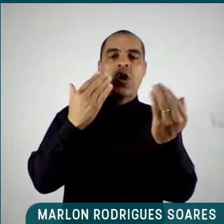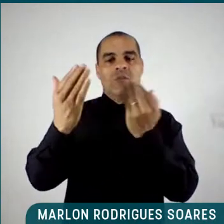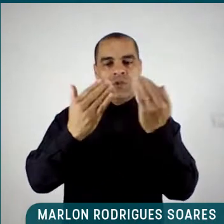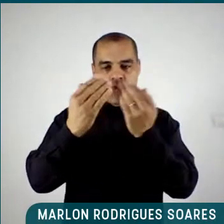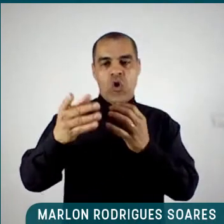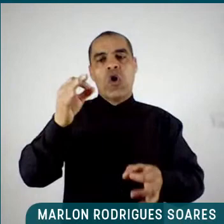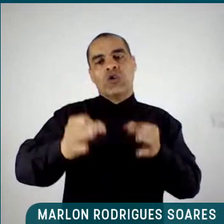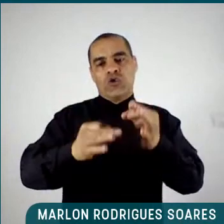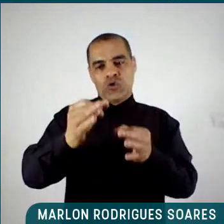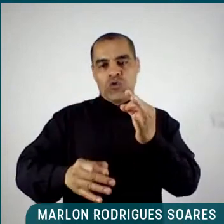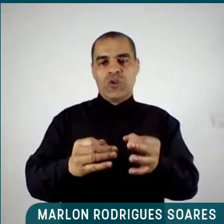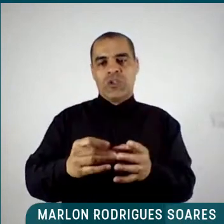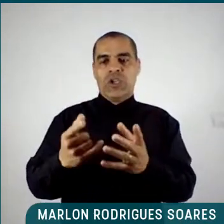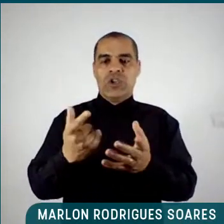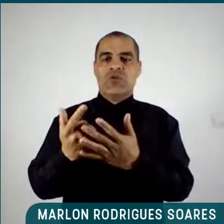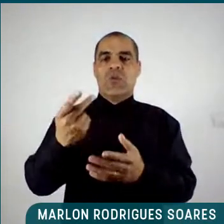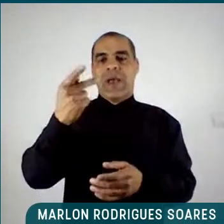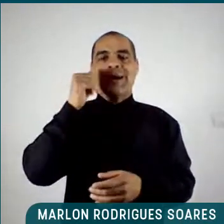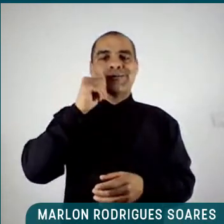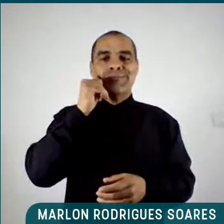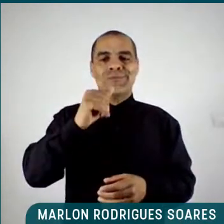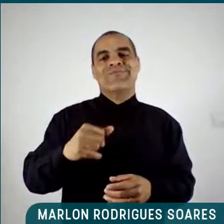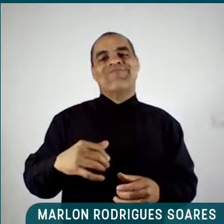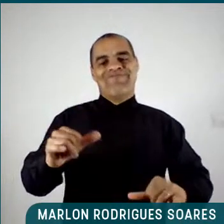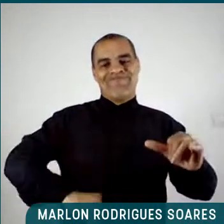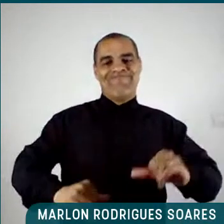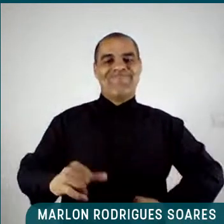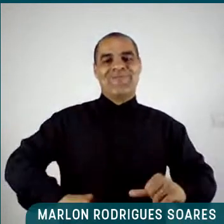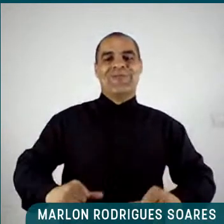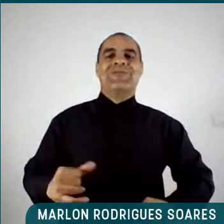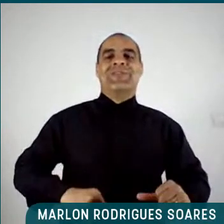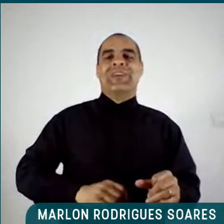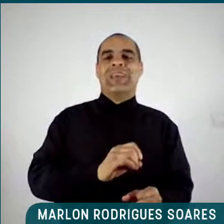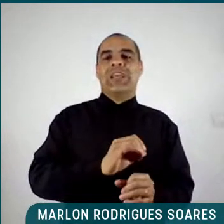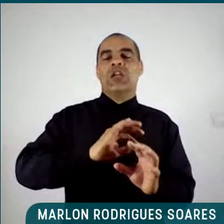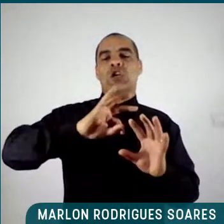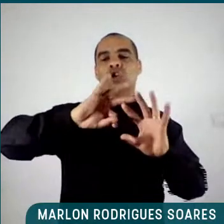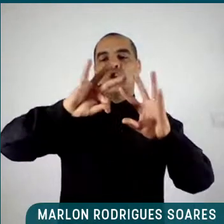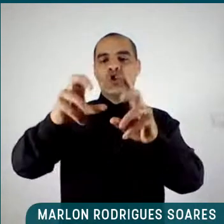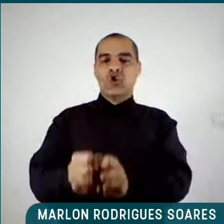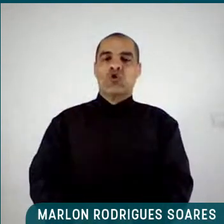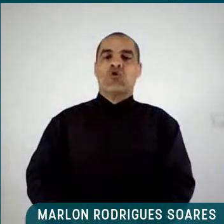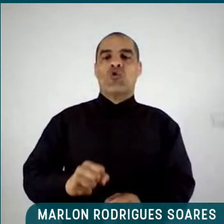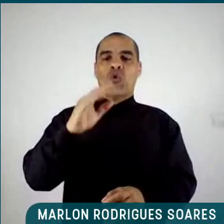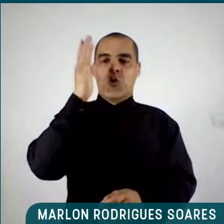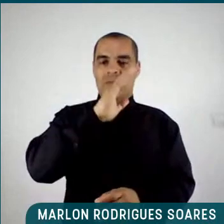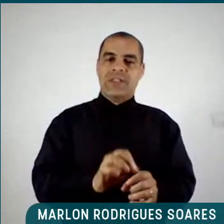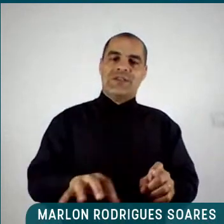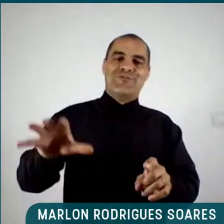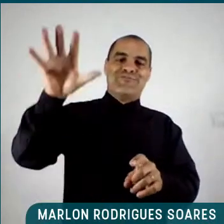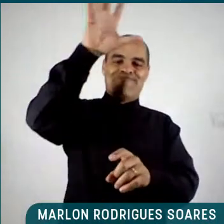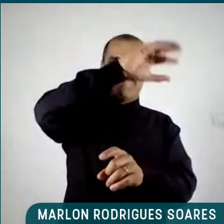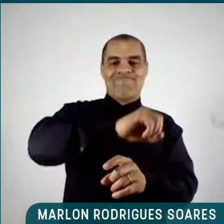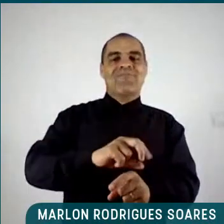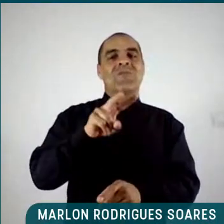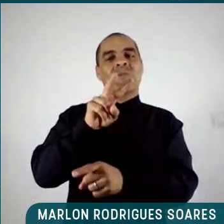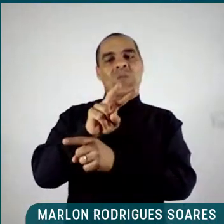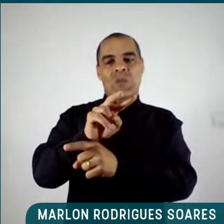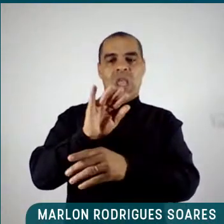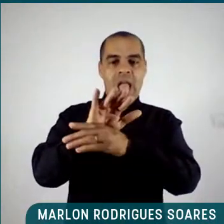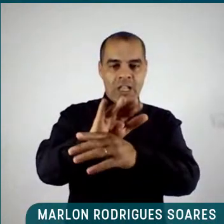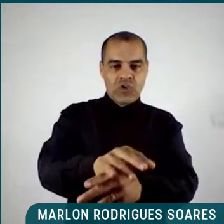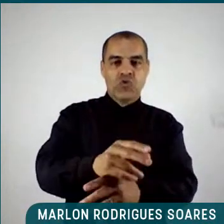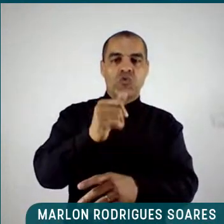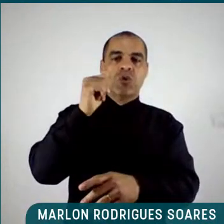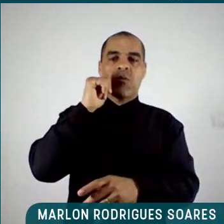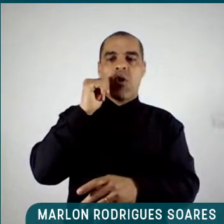support to victims of domestic violence across Brazil. This is collective